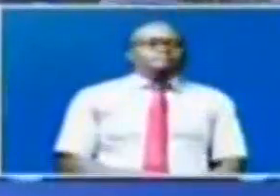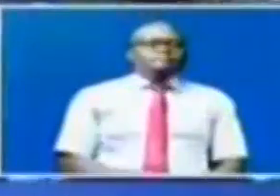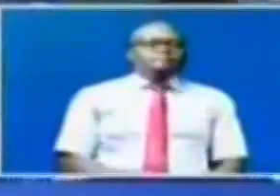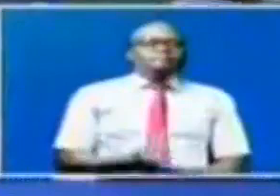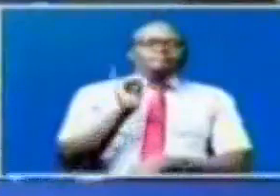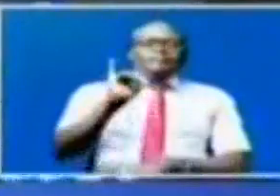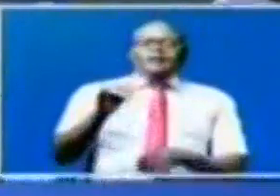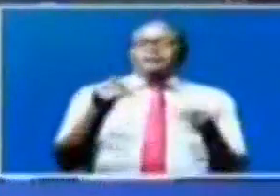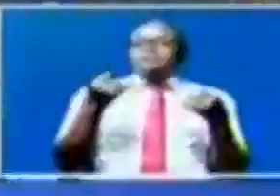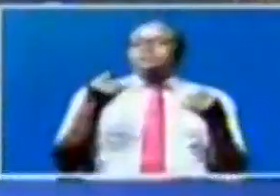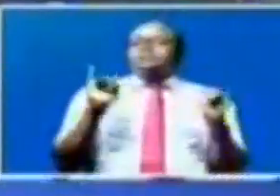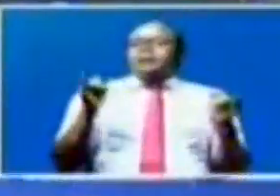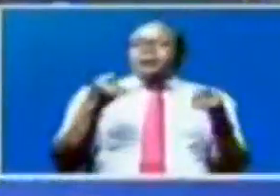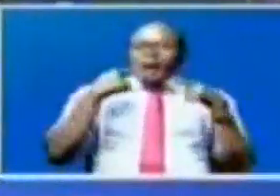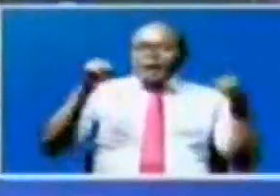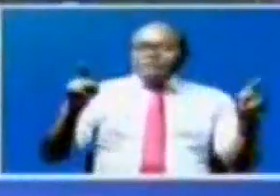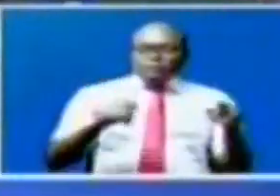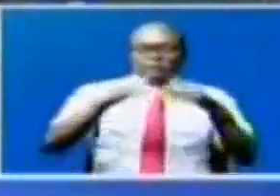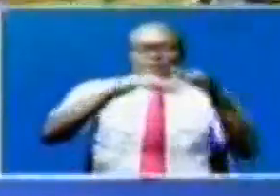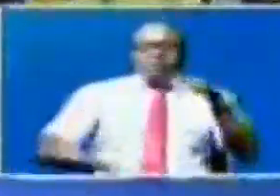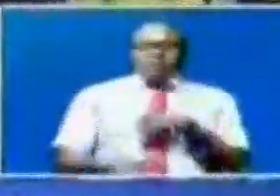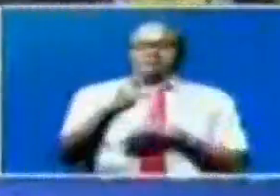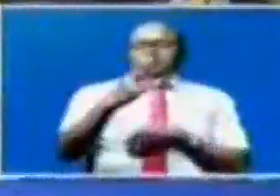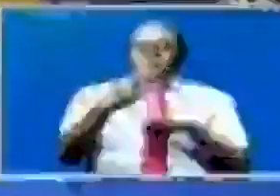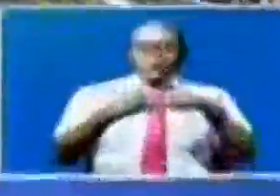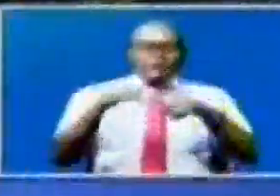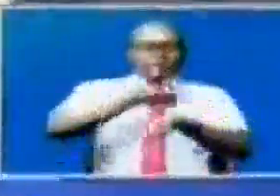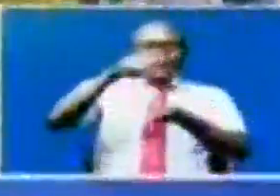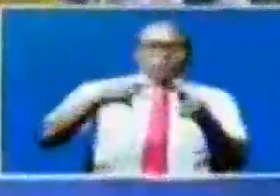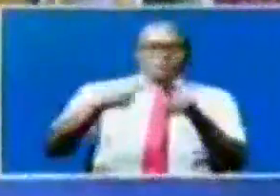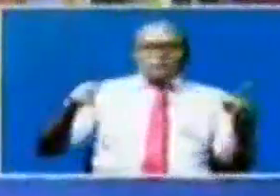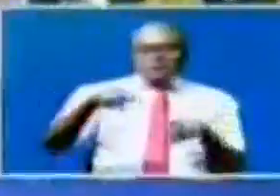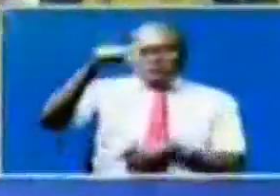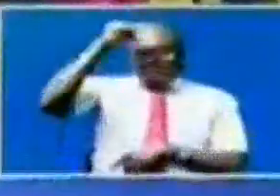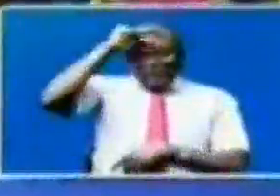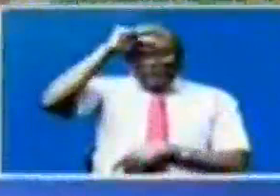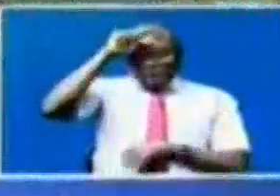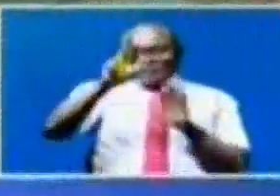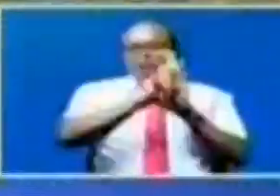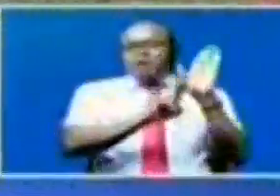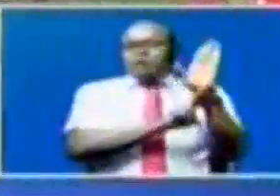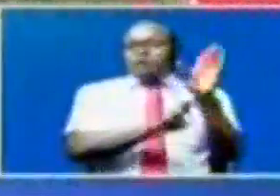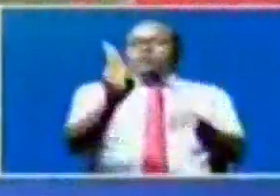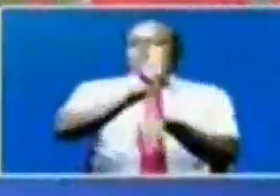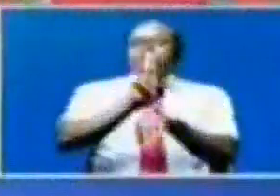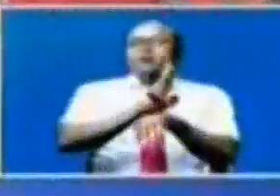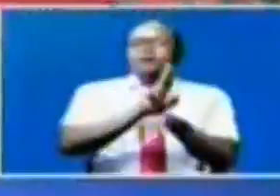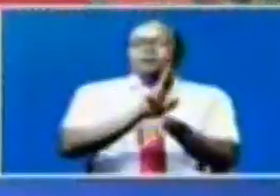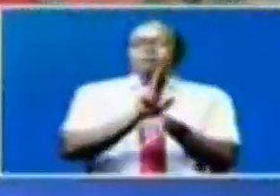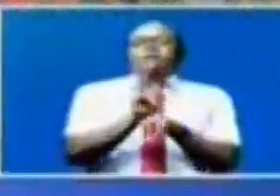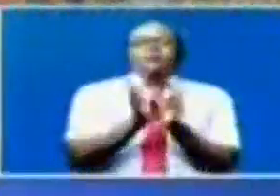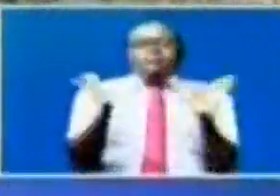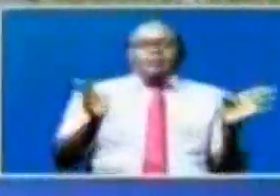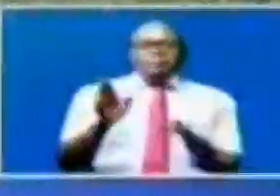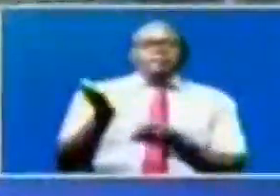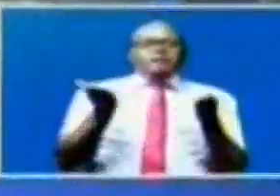That announcement comes less than 48 hours to the start of a government-initiated crackdown on non-compliant public